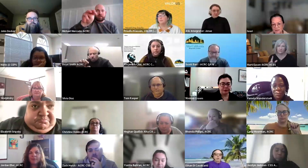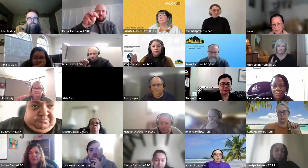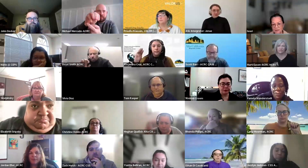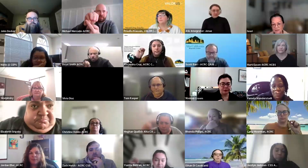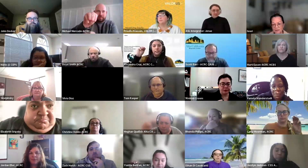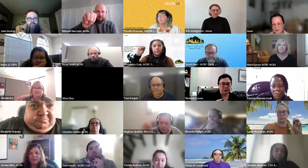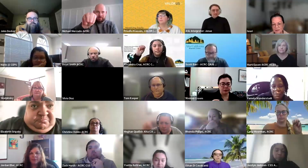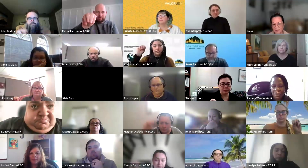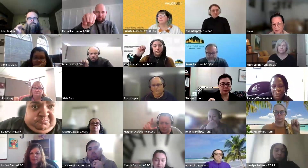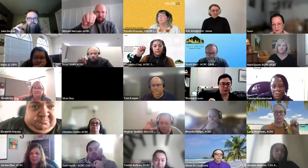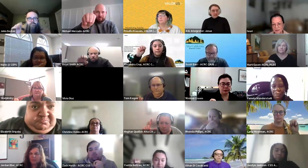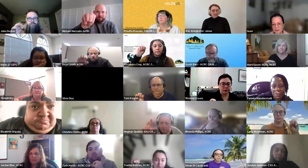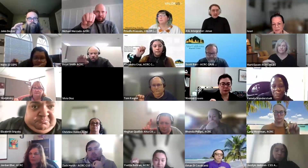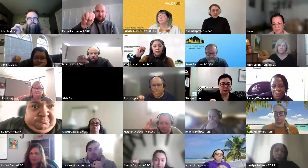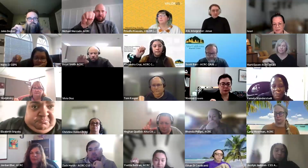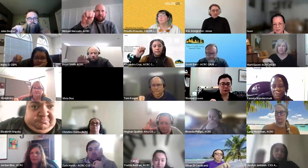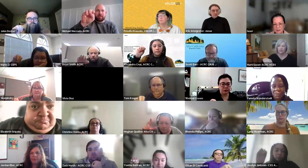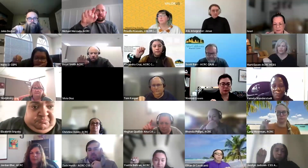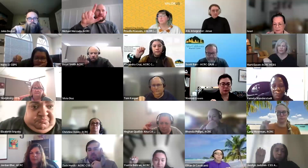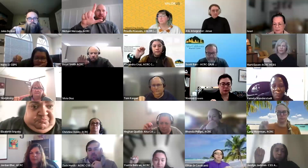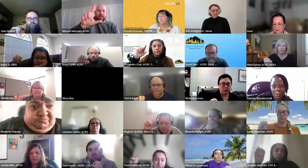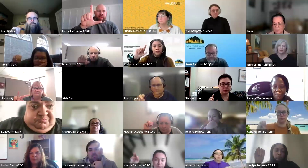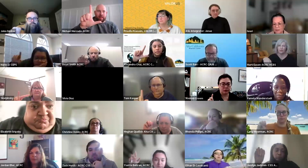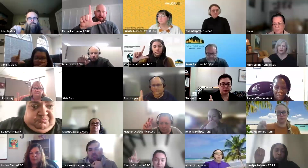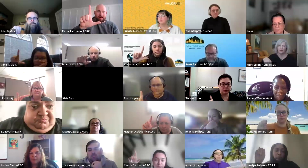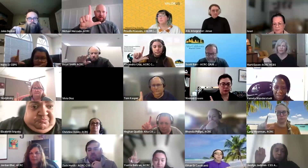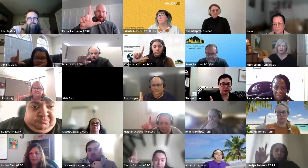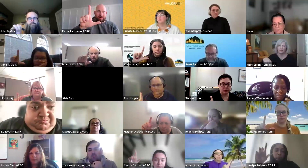So again, I'll do it slowly. So that's your M,